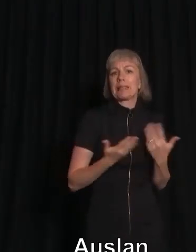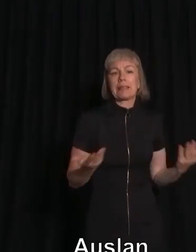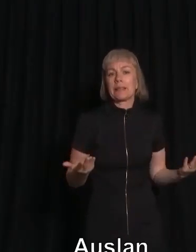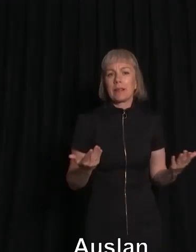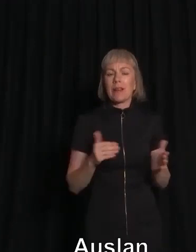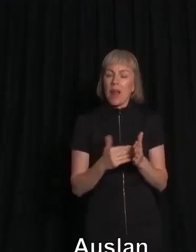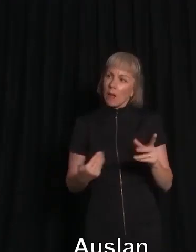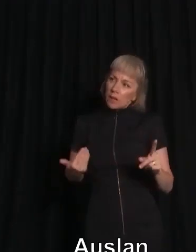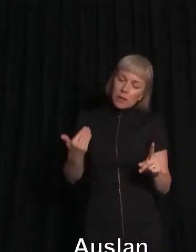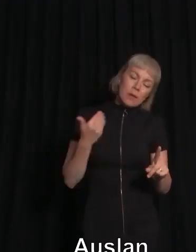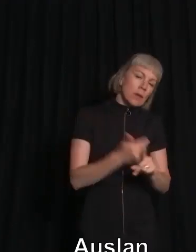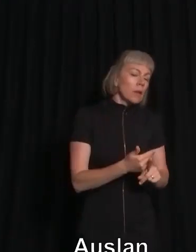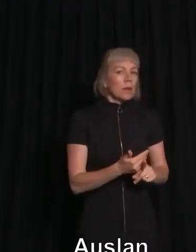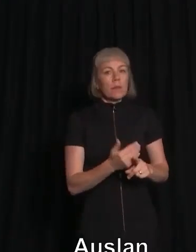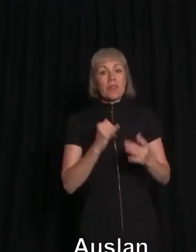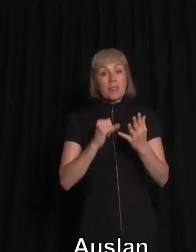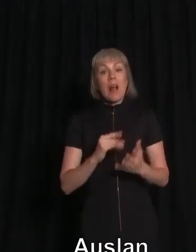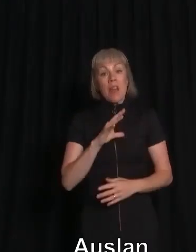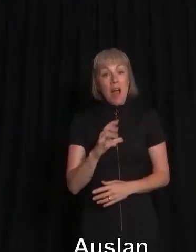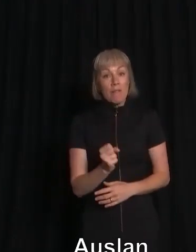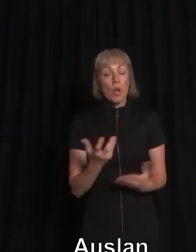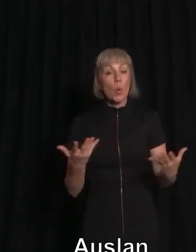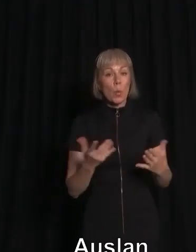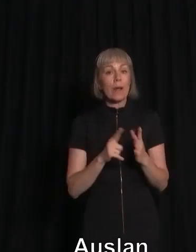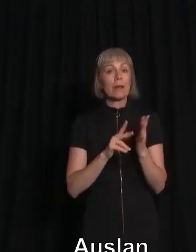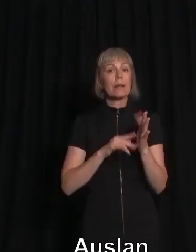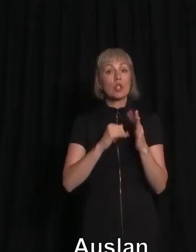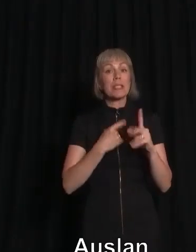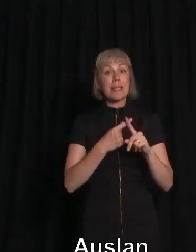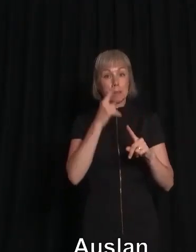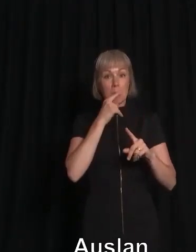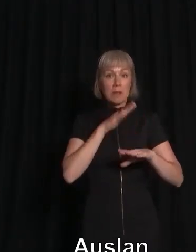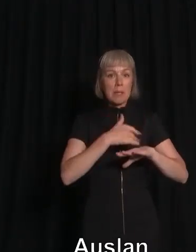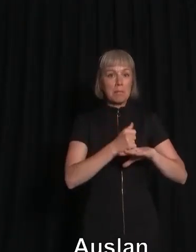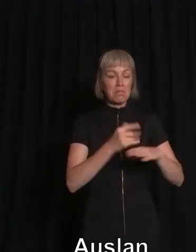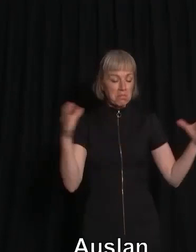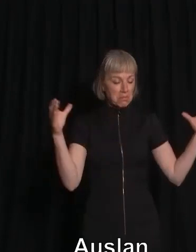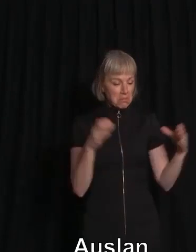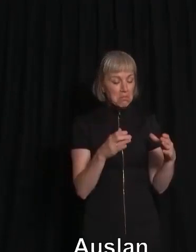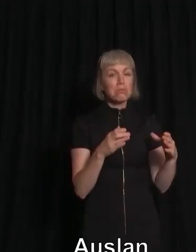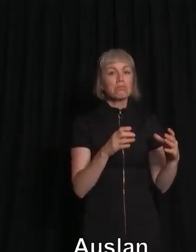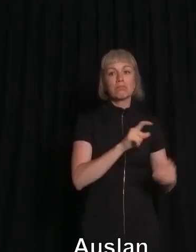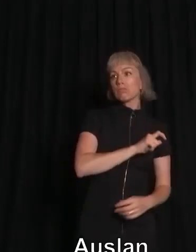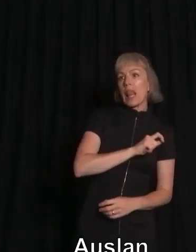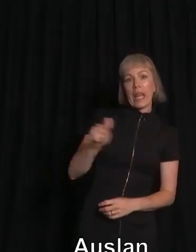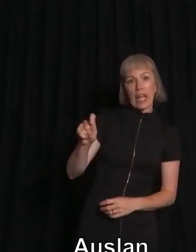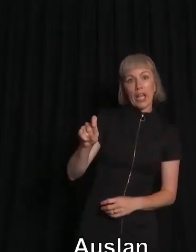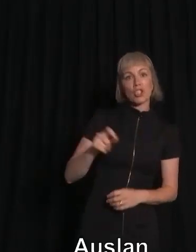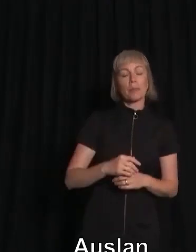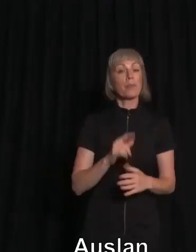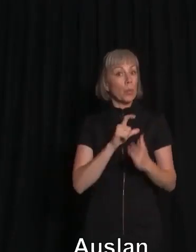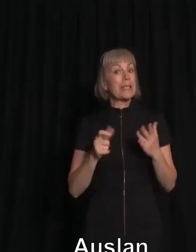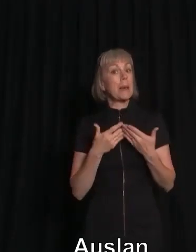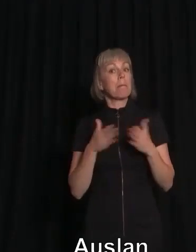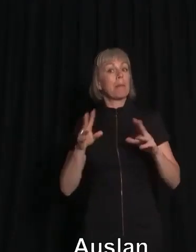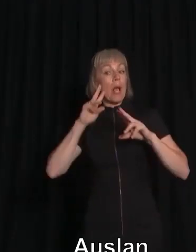as intersex people in South Africa where we have started the process of litigation, right? So we've started an open inquiry, we've done a public